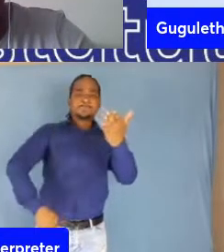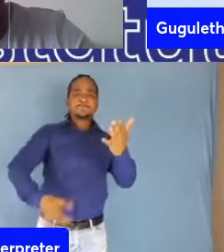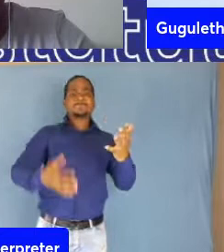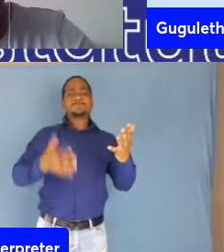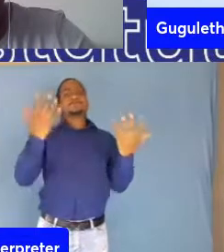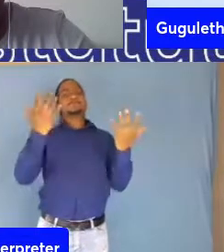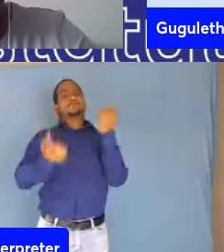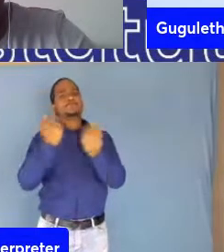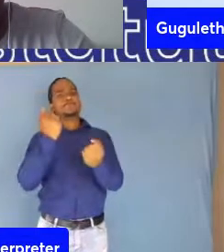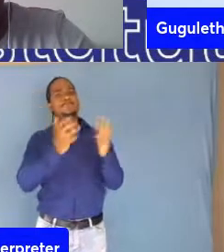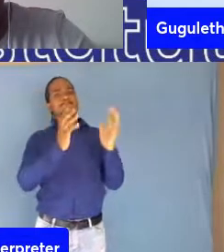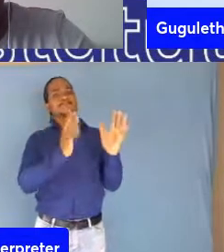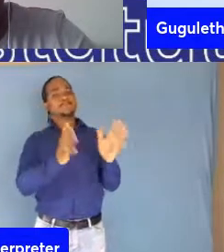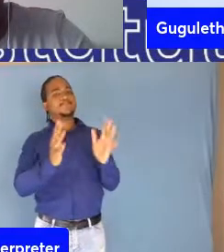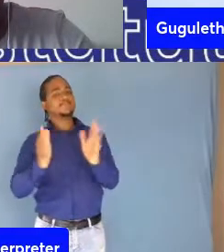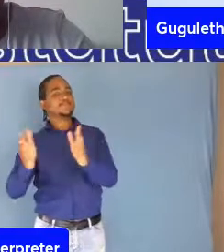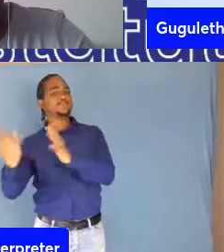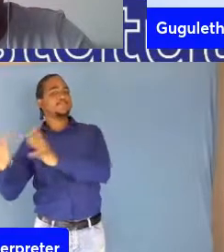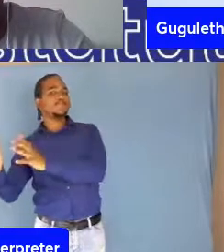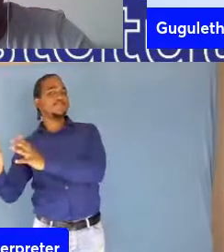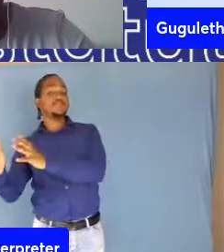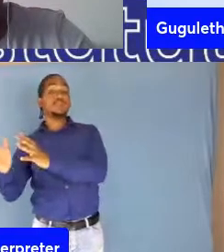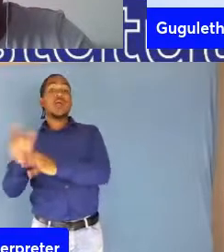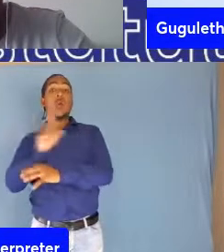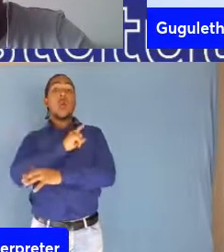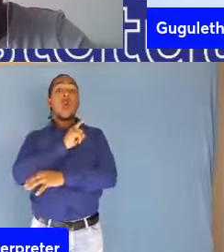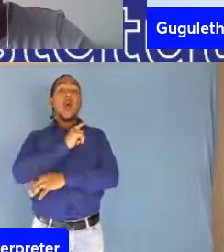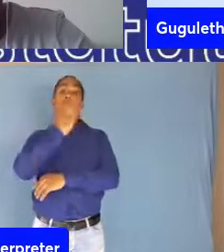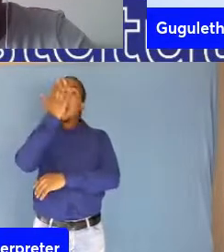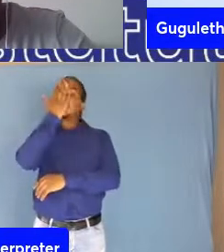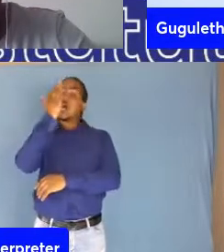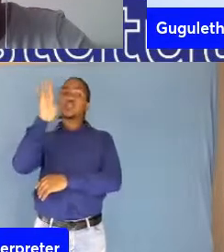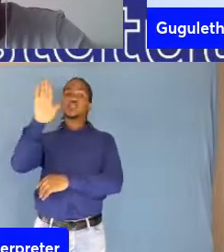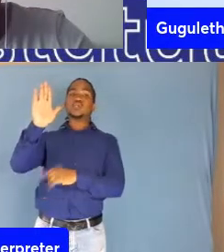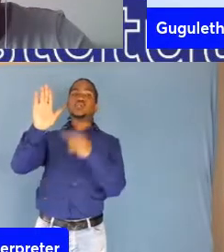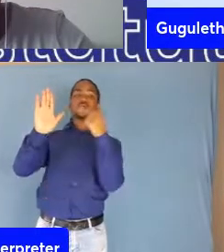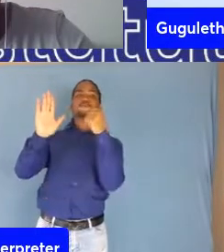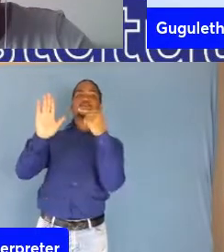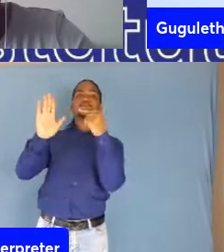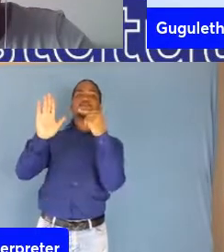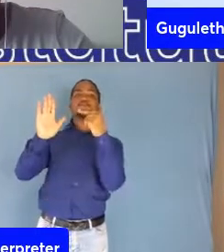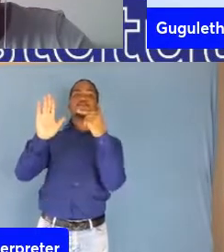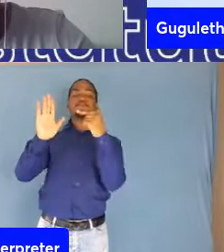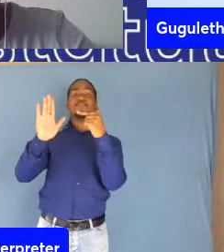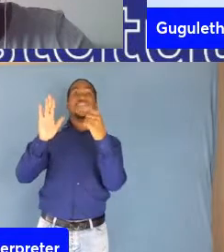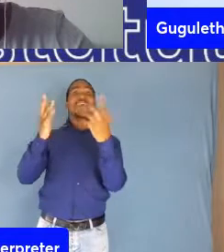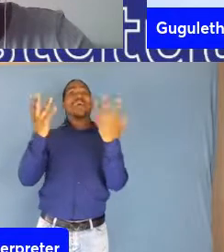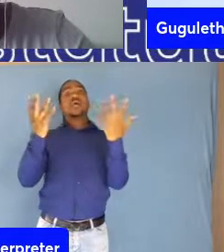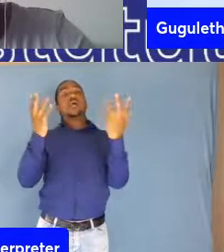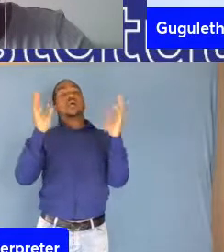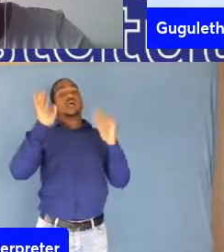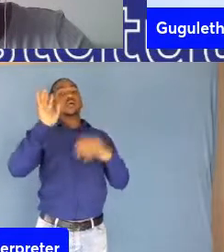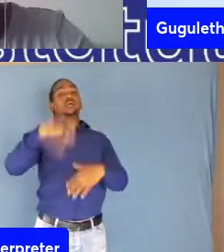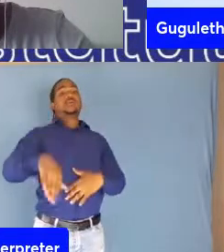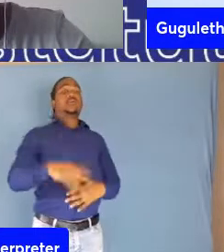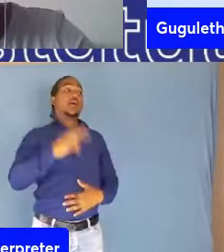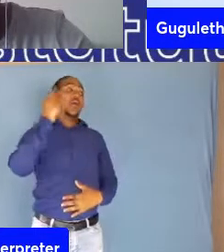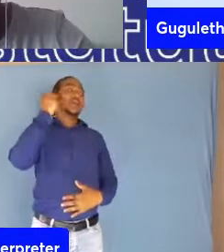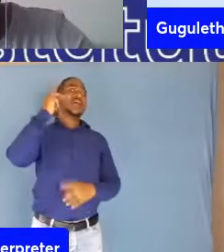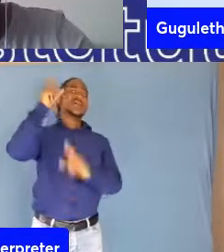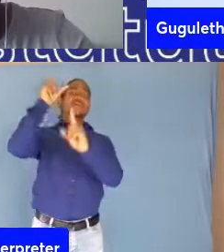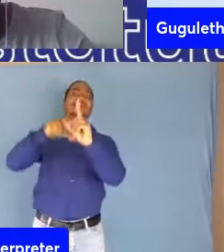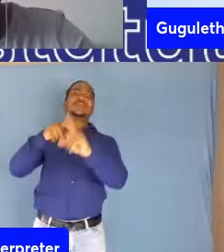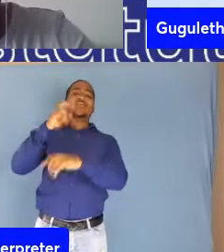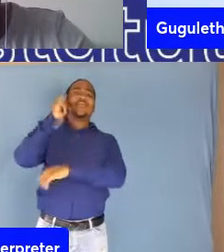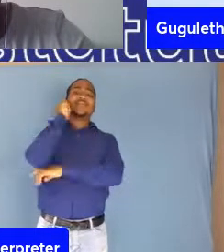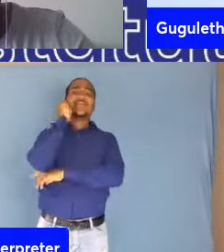and only then. Because the attitude is, first of all, yo, hi, gay, a deaf person.